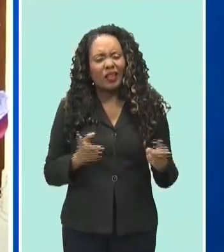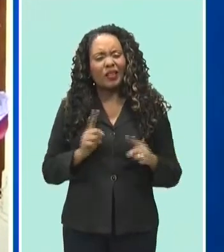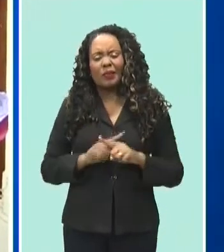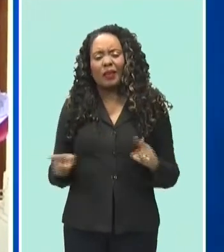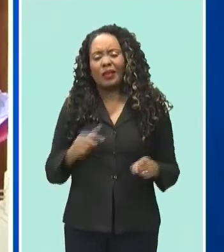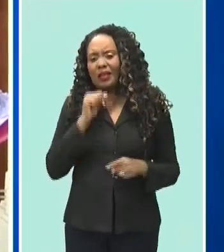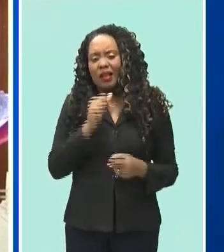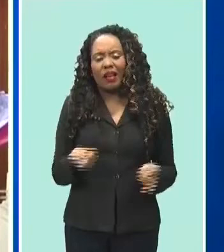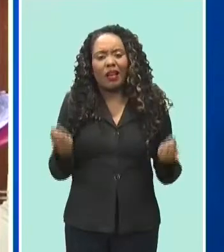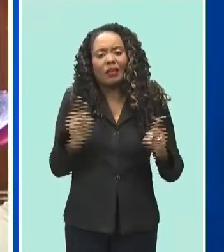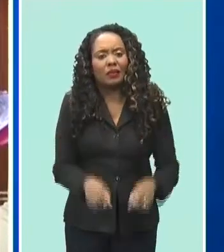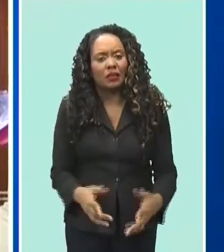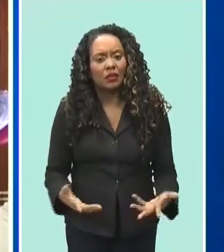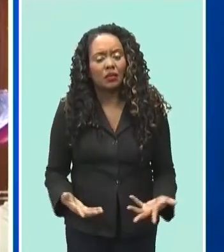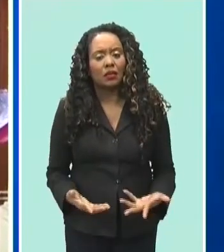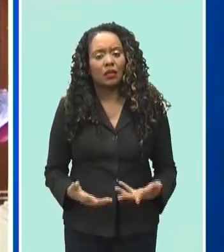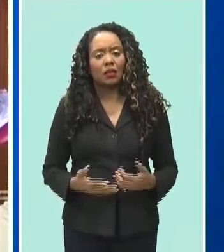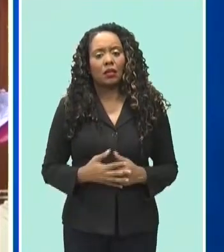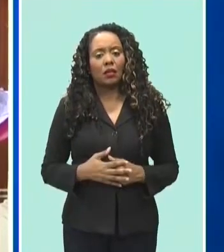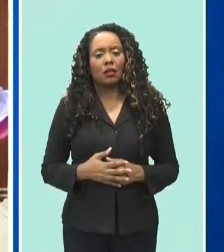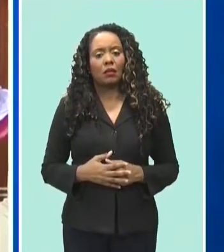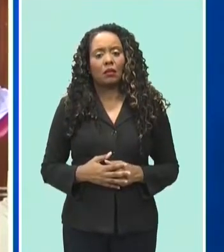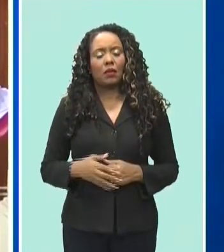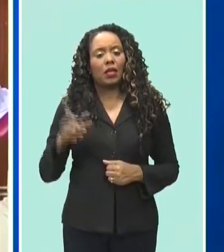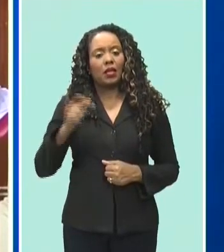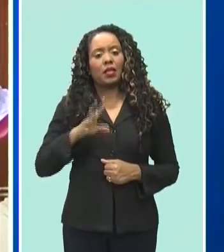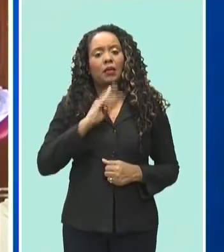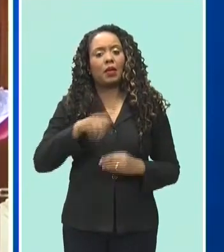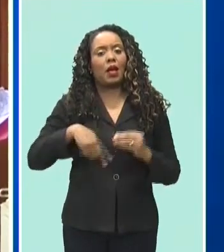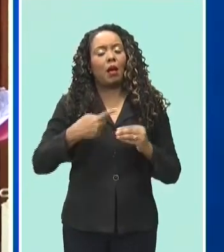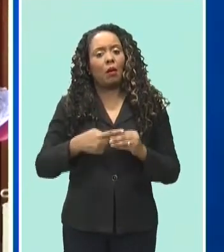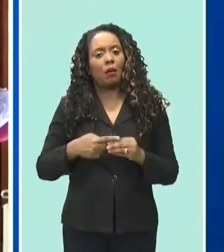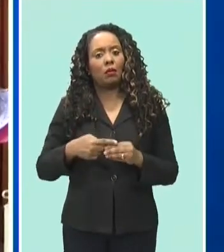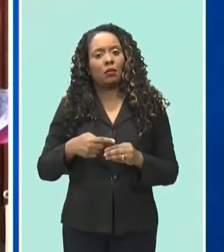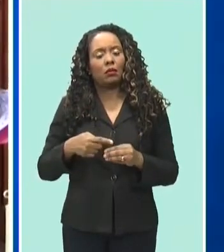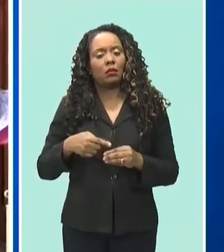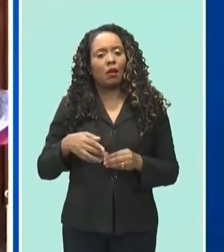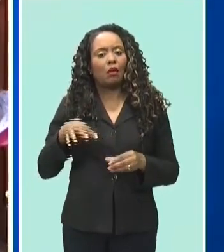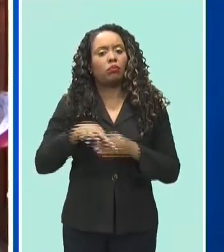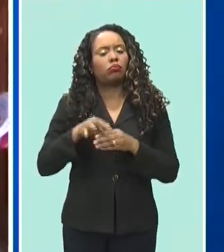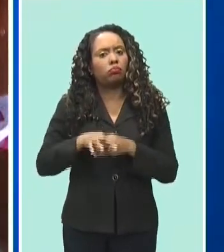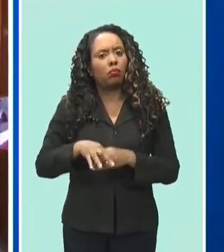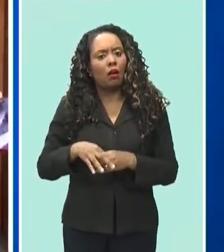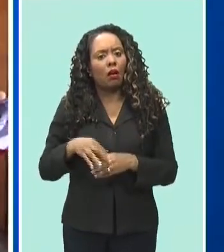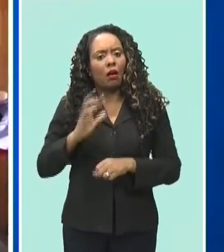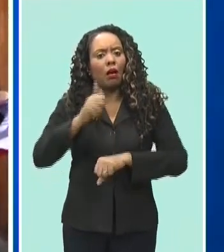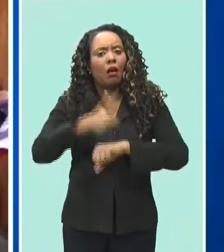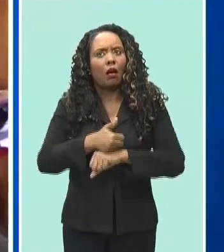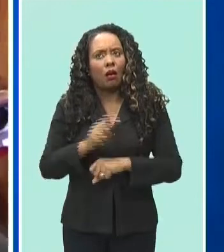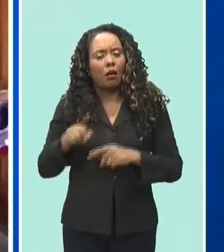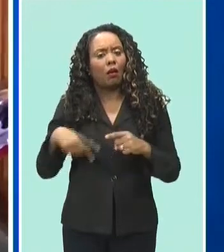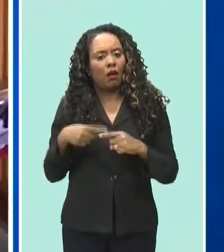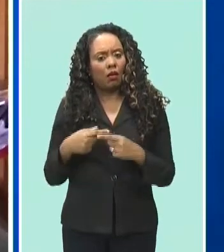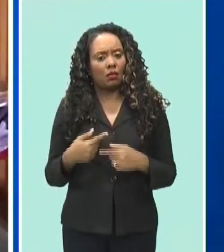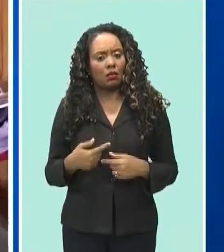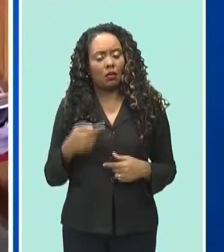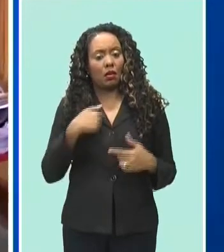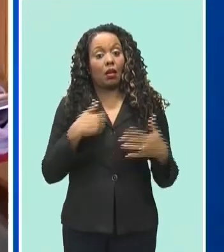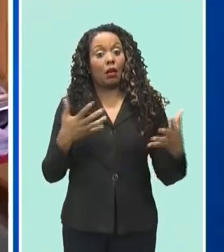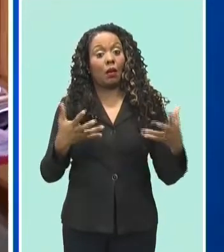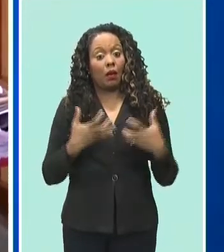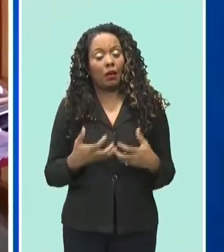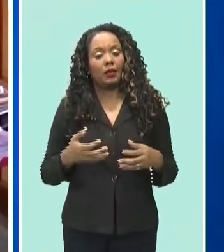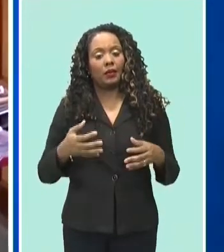cat? We are not speaking about the elephant in the room. And I beseech this court not